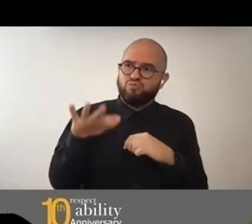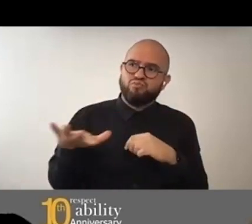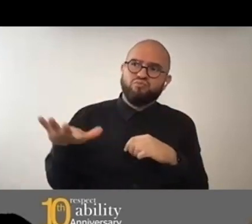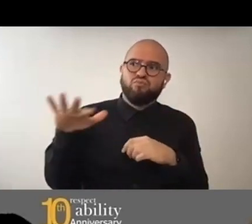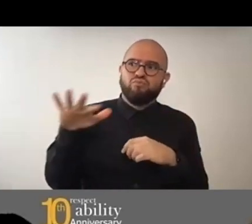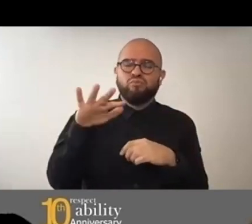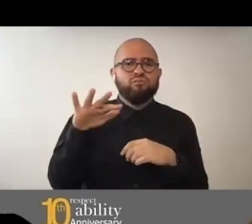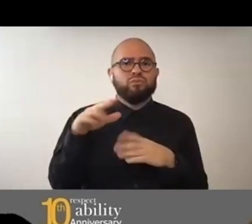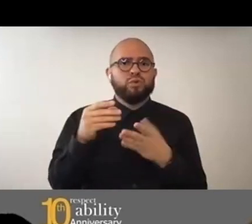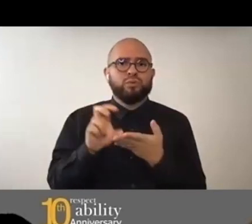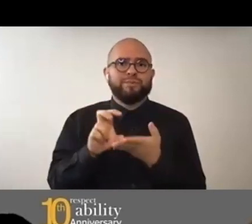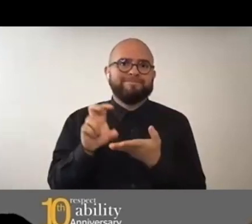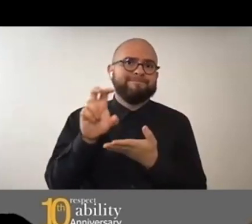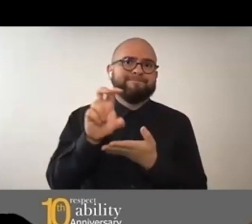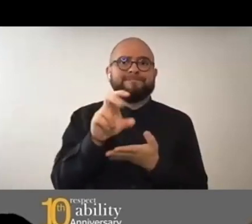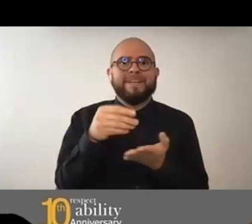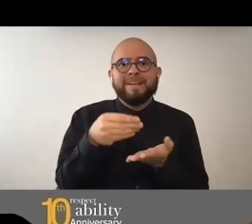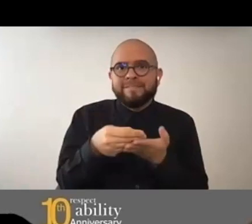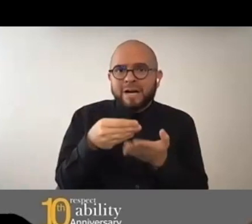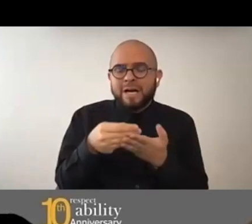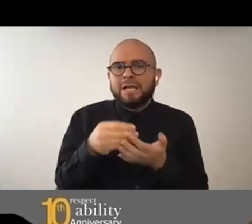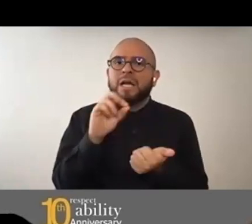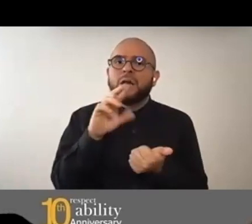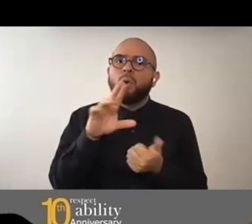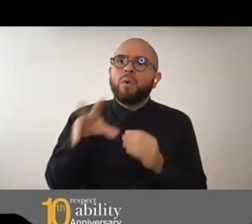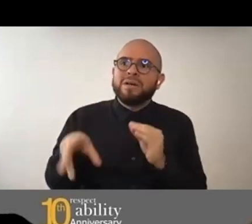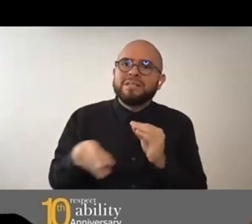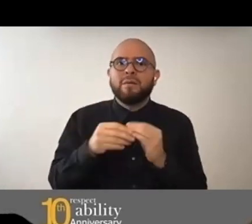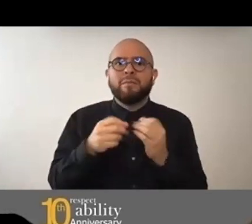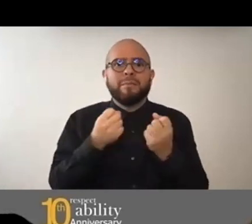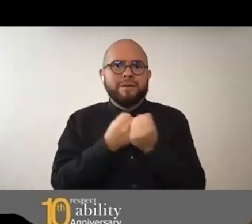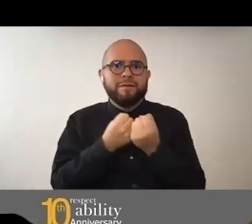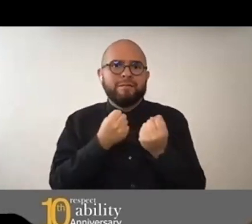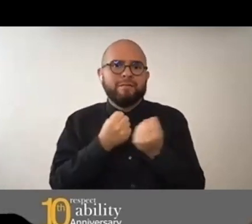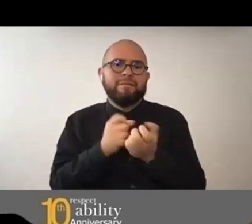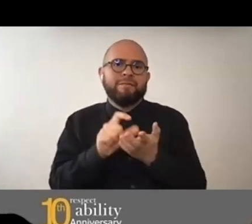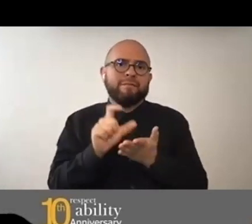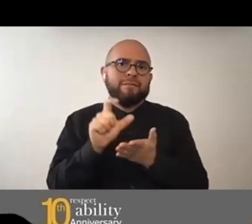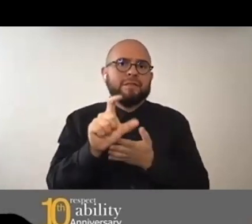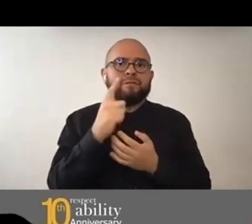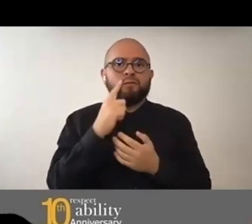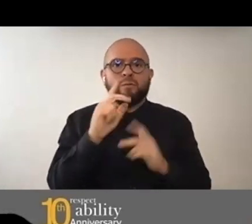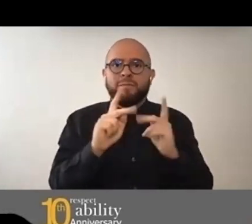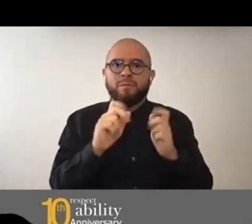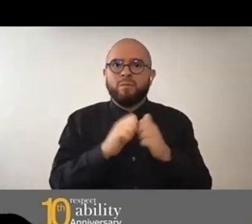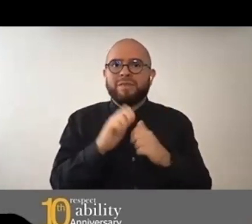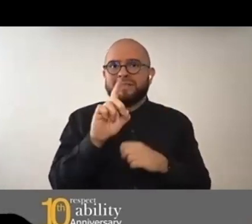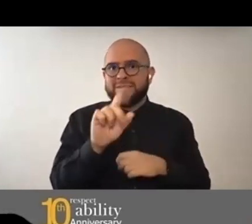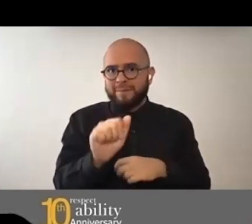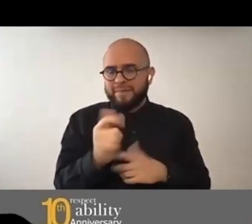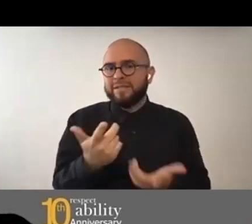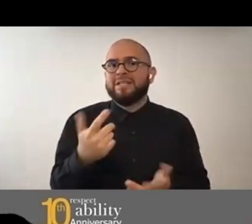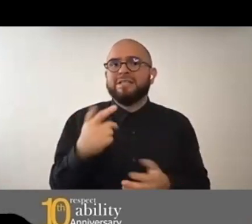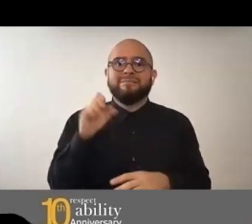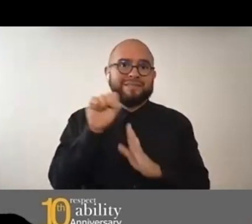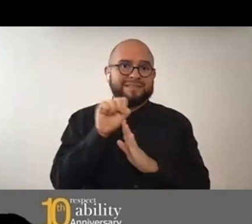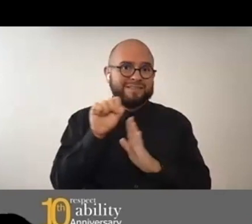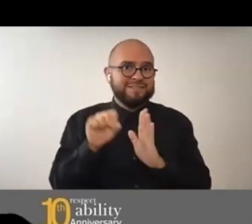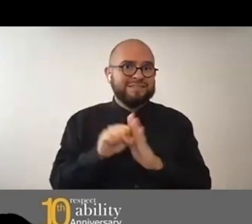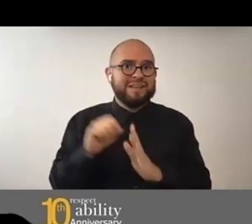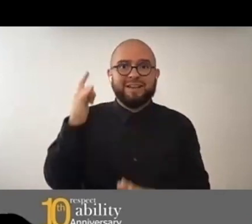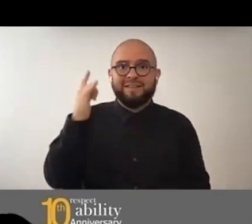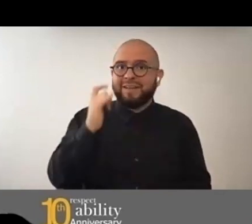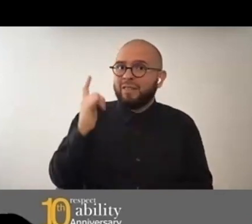funding or supplement funding for internships for people with disabilities. The state of California, for example,